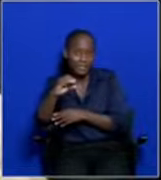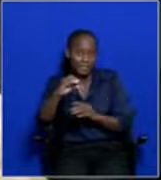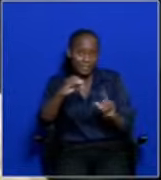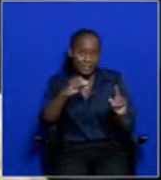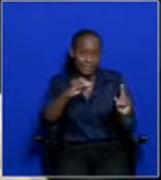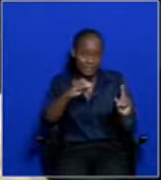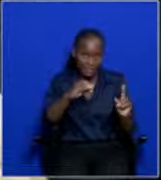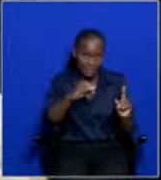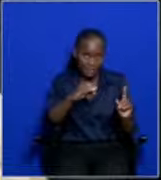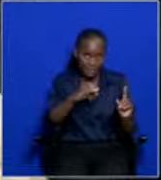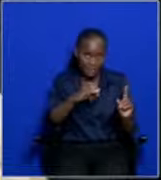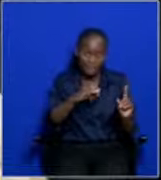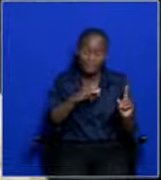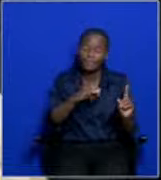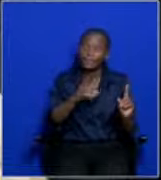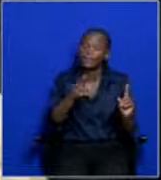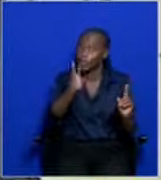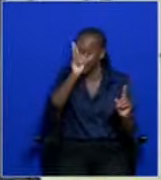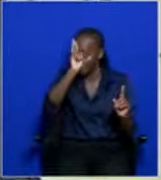case.